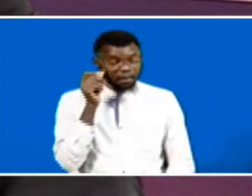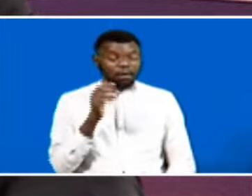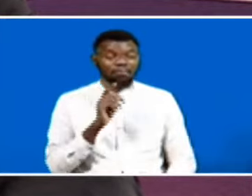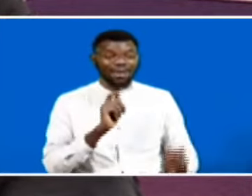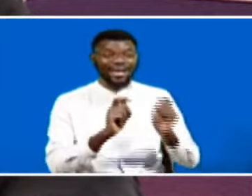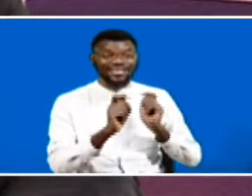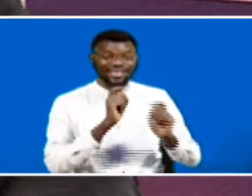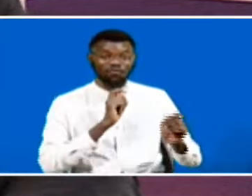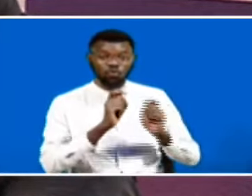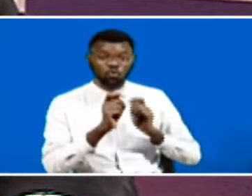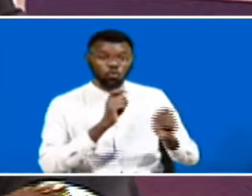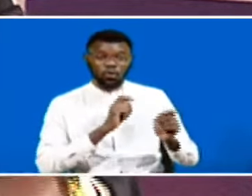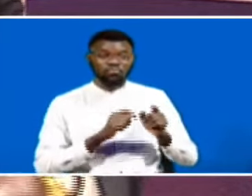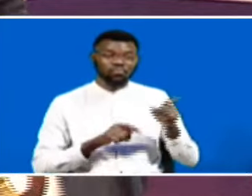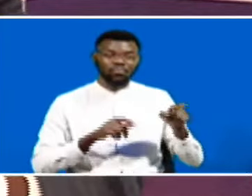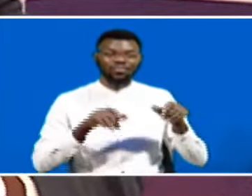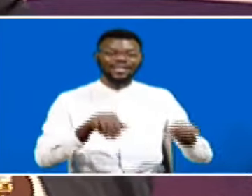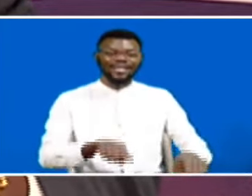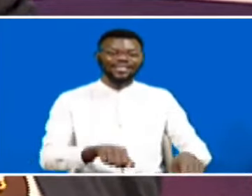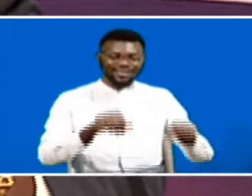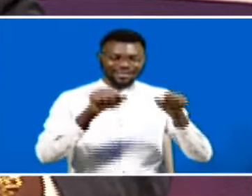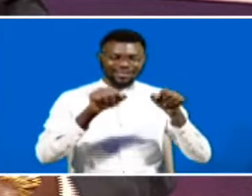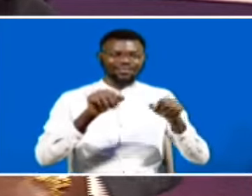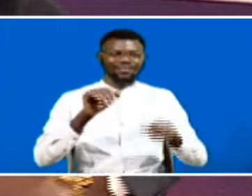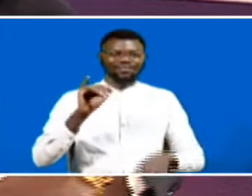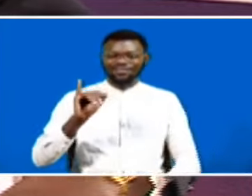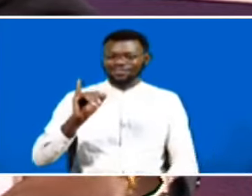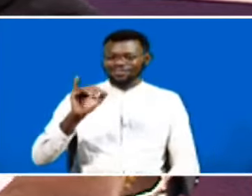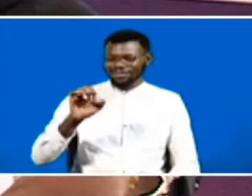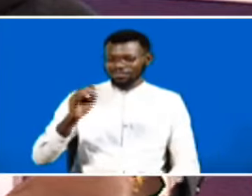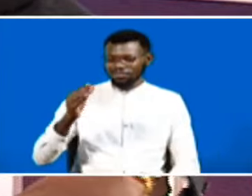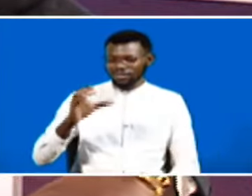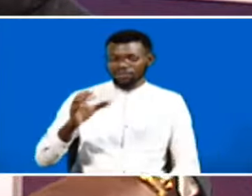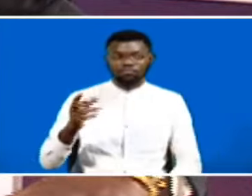Dr. Nelson Makanda, the chairperson of the IEBC selection panel, is